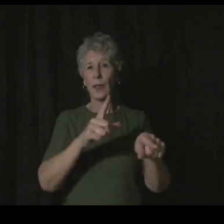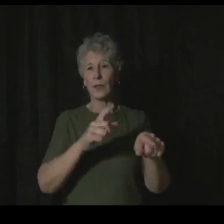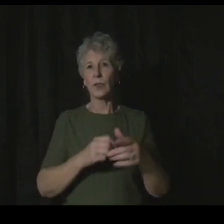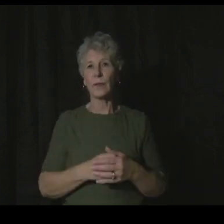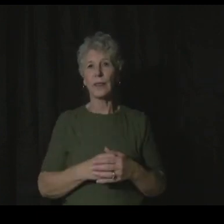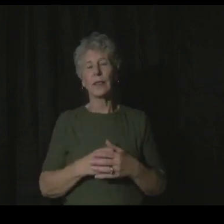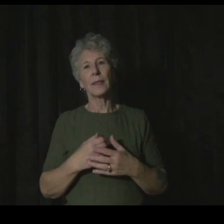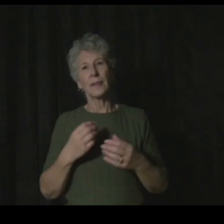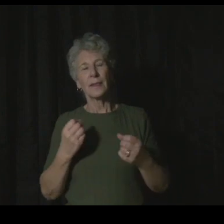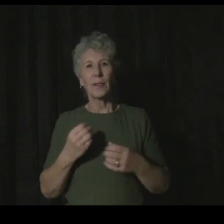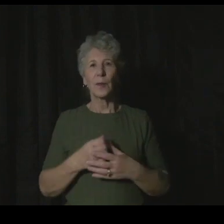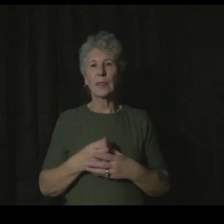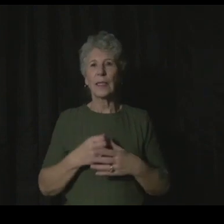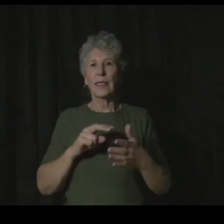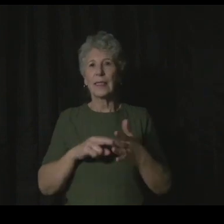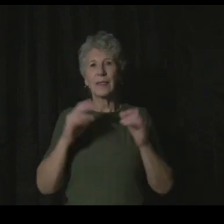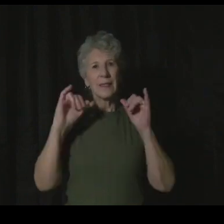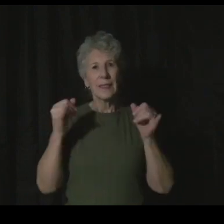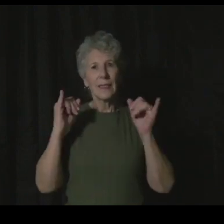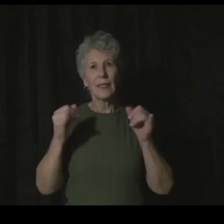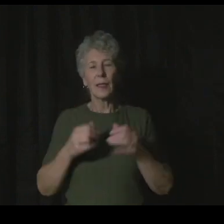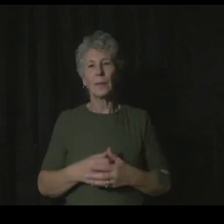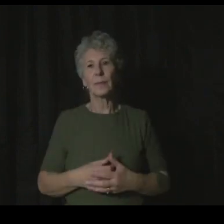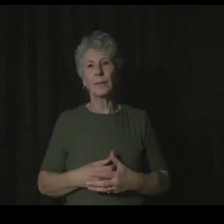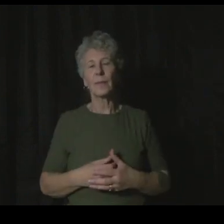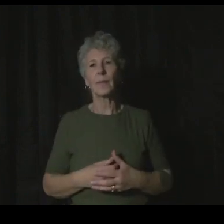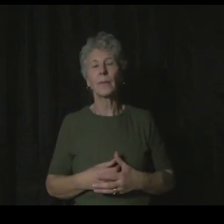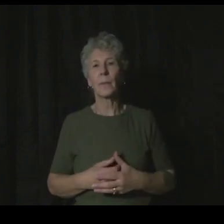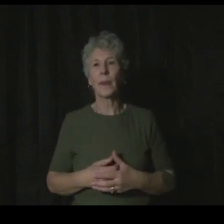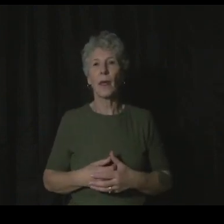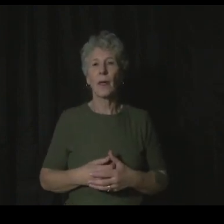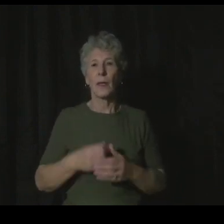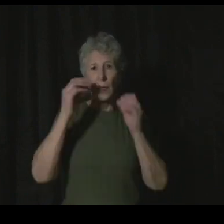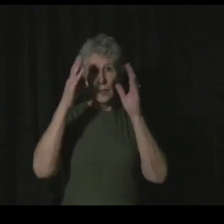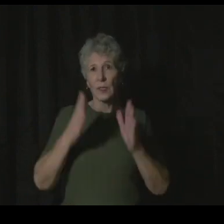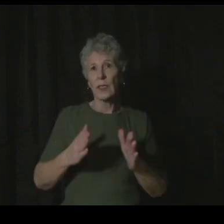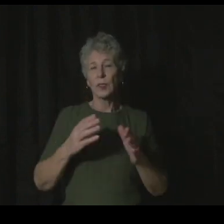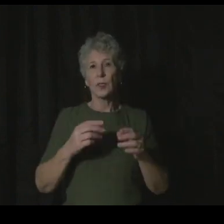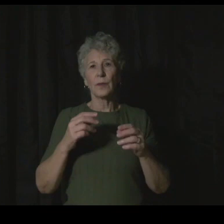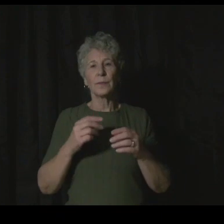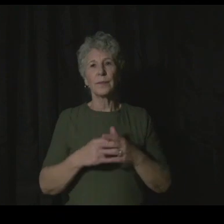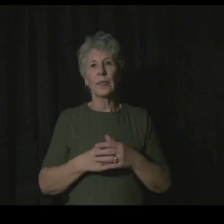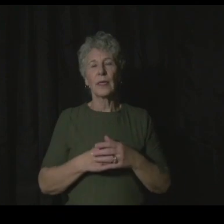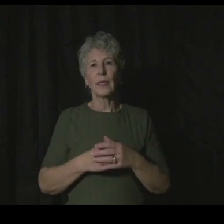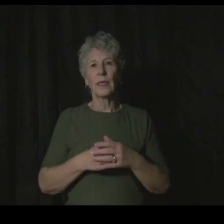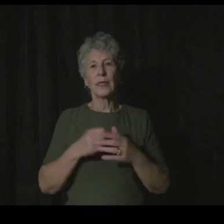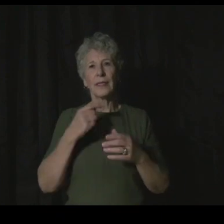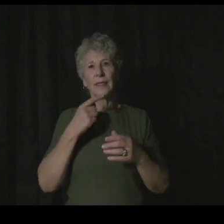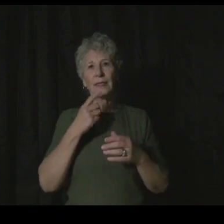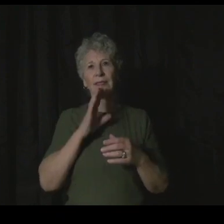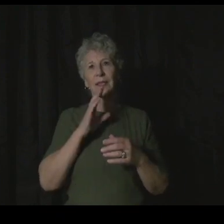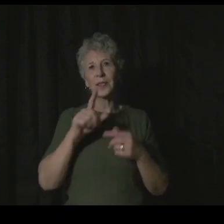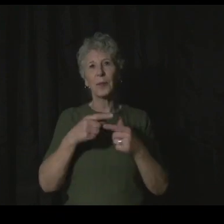And so it's an idiom. And Alan Johnson illustrates this by a game that his children used to make him play with